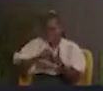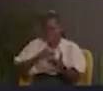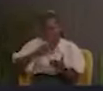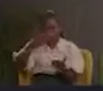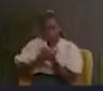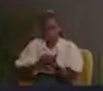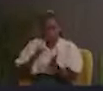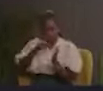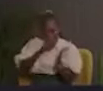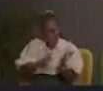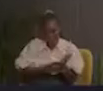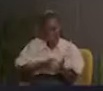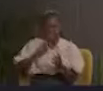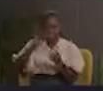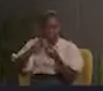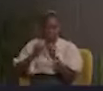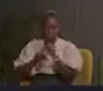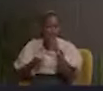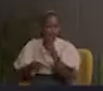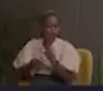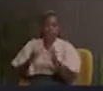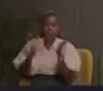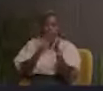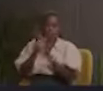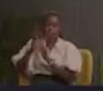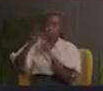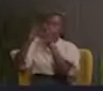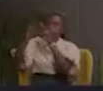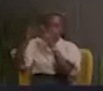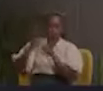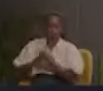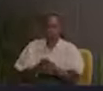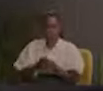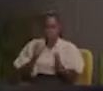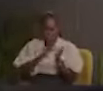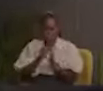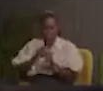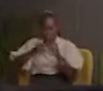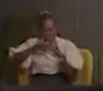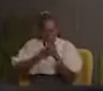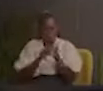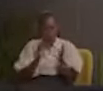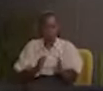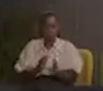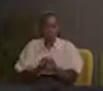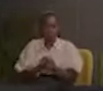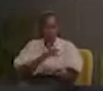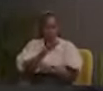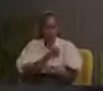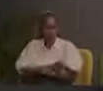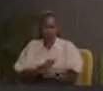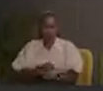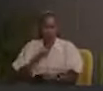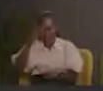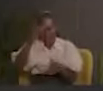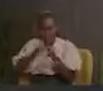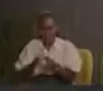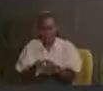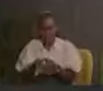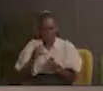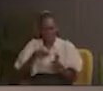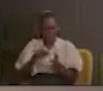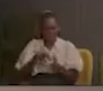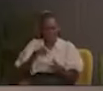records. And then the second, Jesus himself, the author and the finisher of our faith. I remember studying the materials of Papa Hagin, T.L.